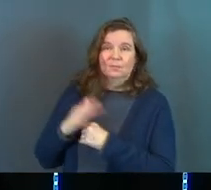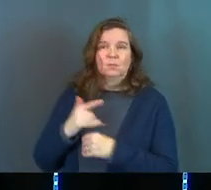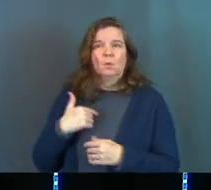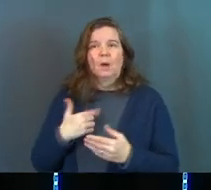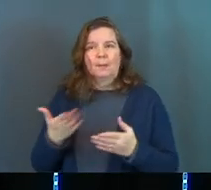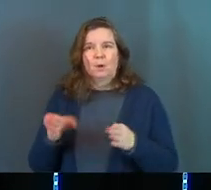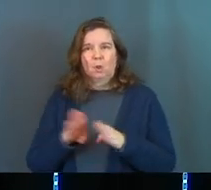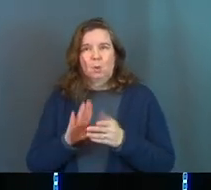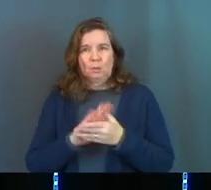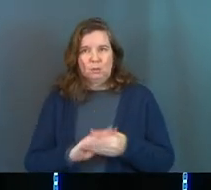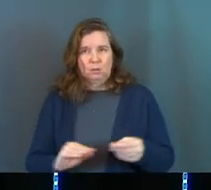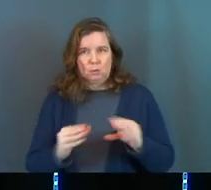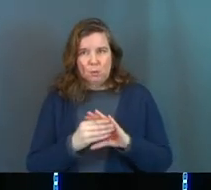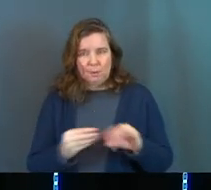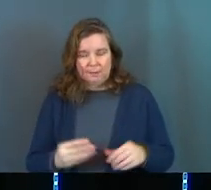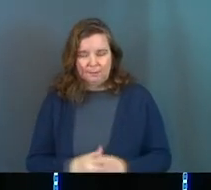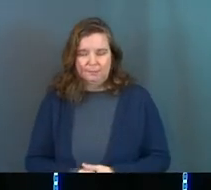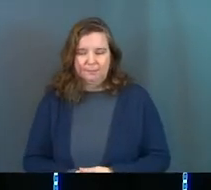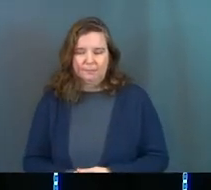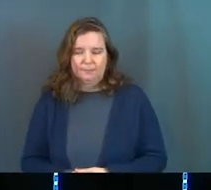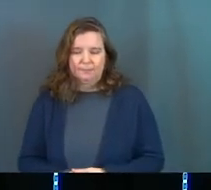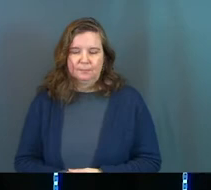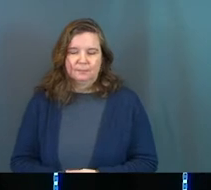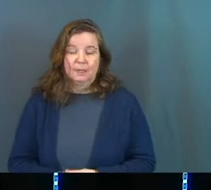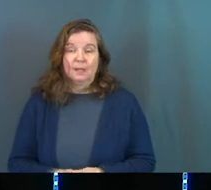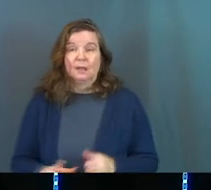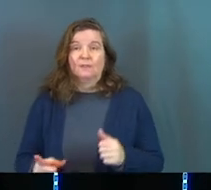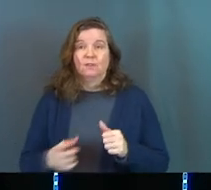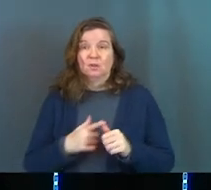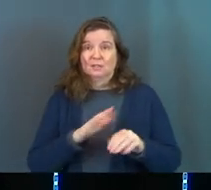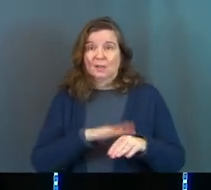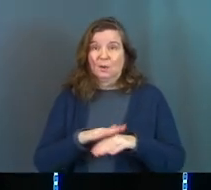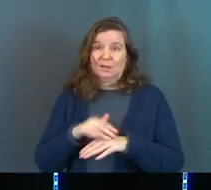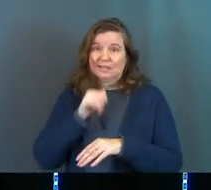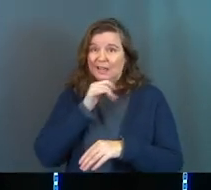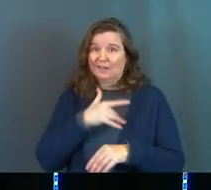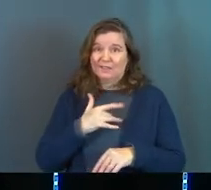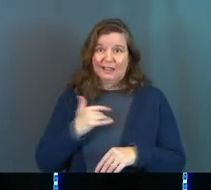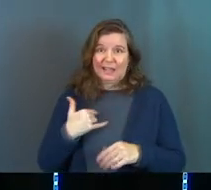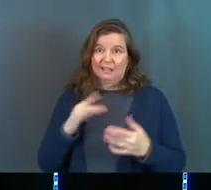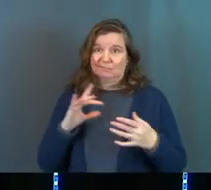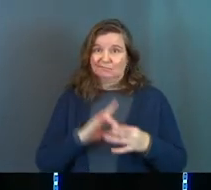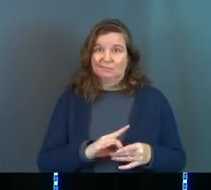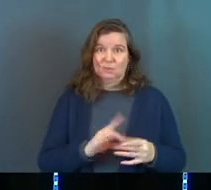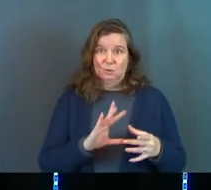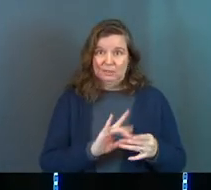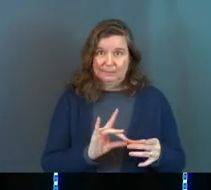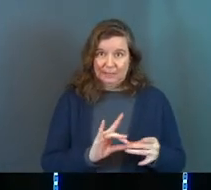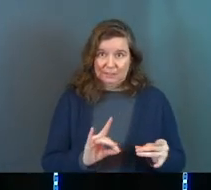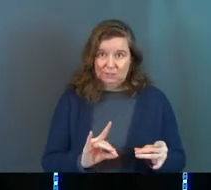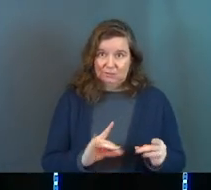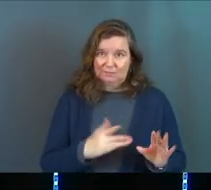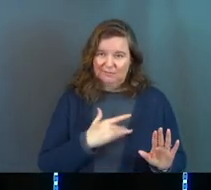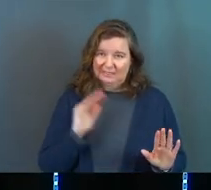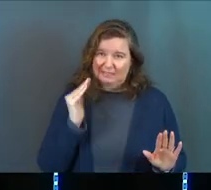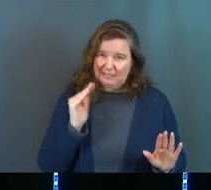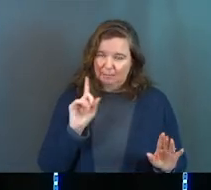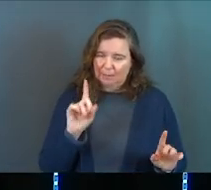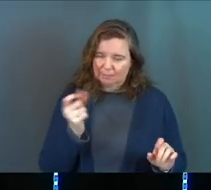So I'm going to close with a story that at first, I'll warn you, is not going to feel like it's got anything to do with this message.